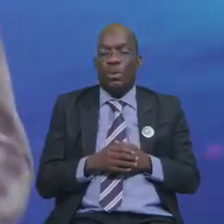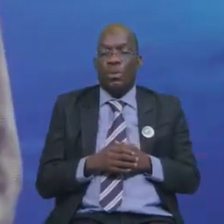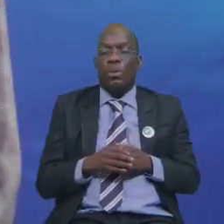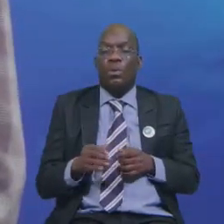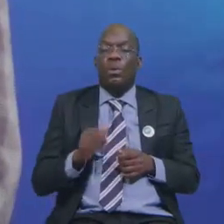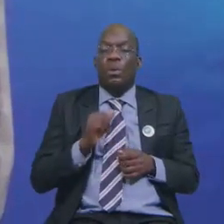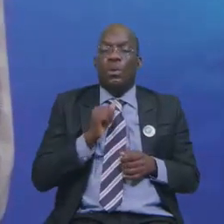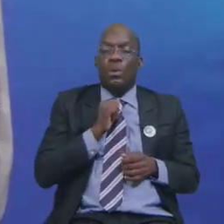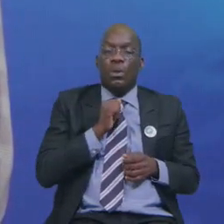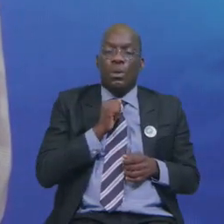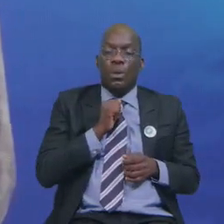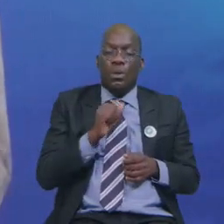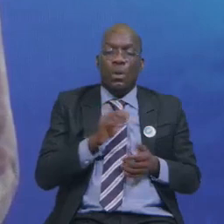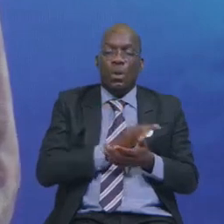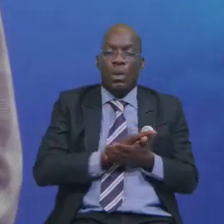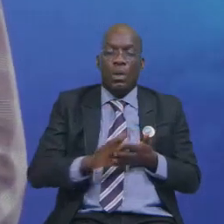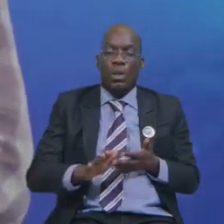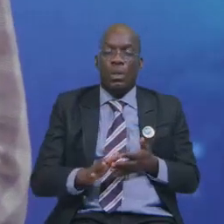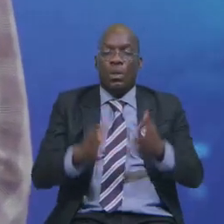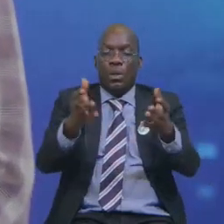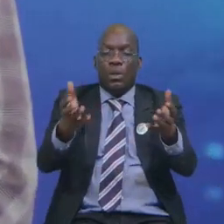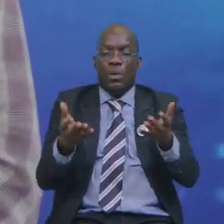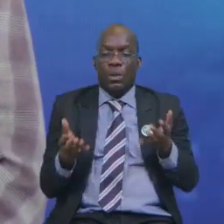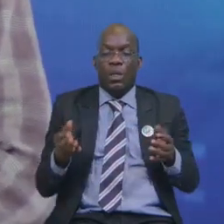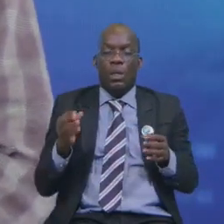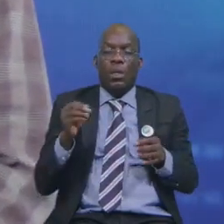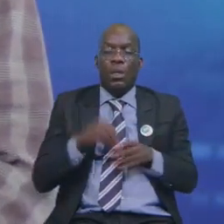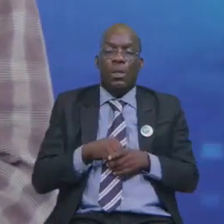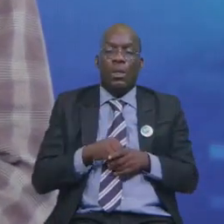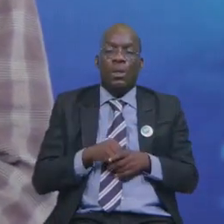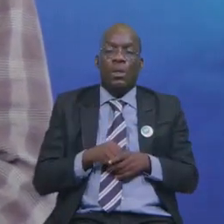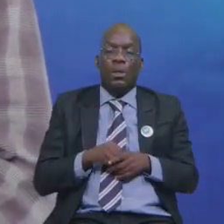unclean sensuality truthfully.